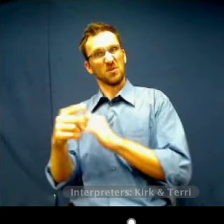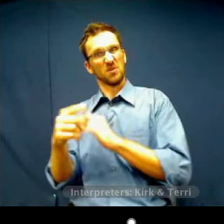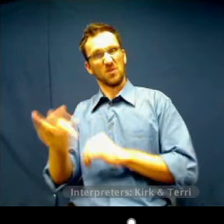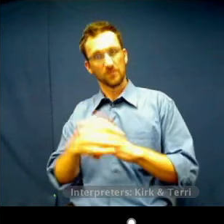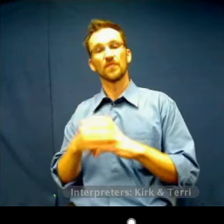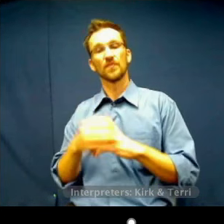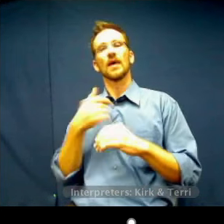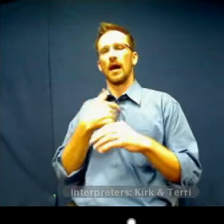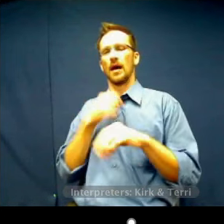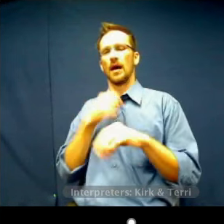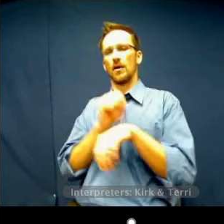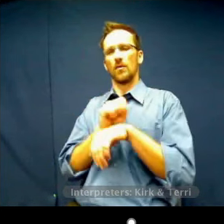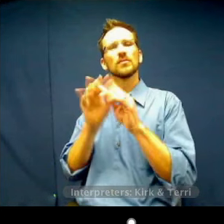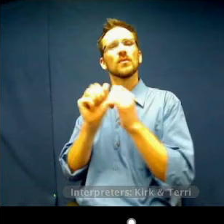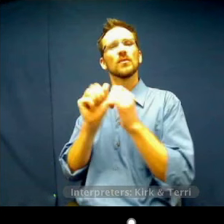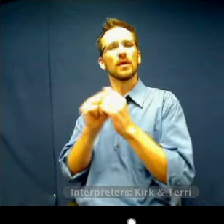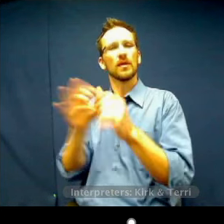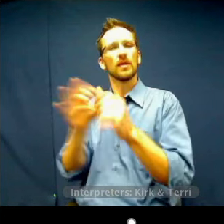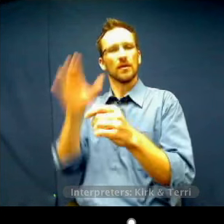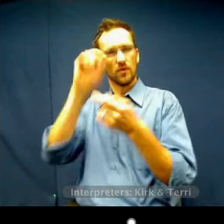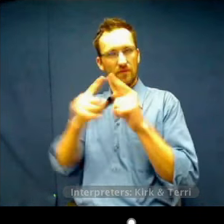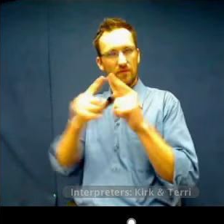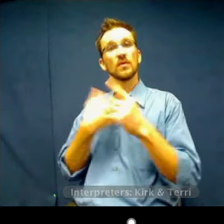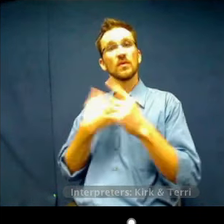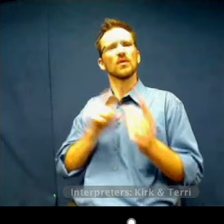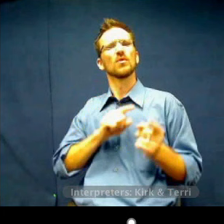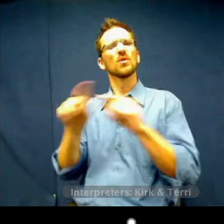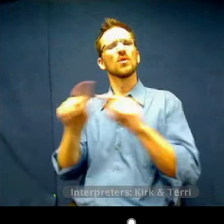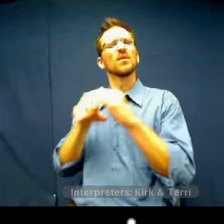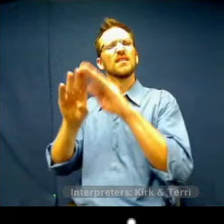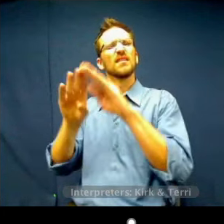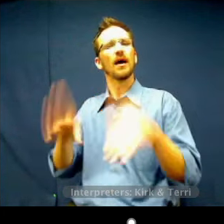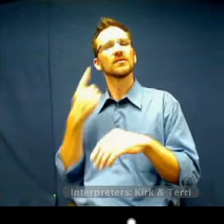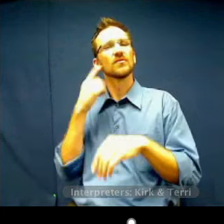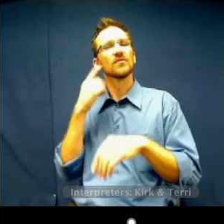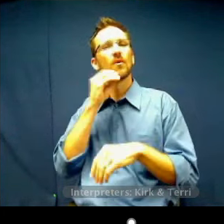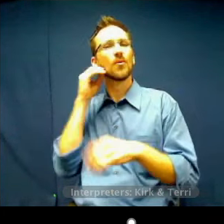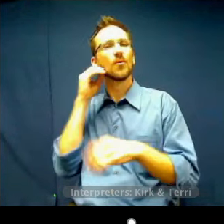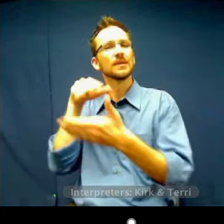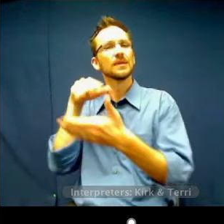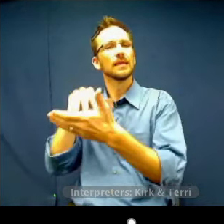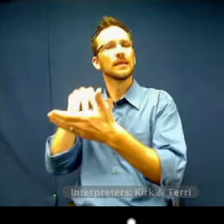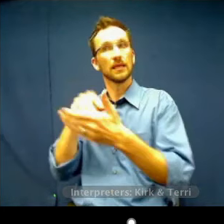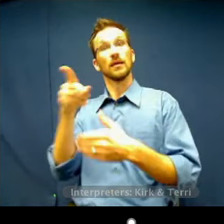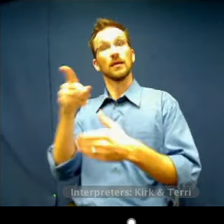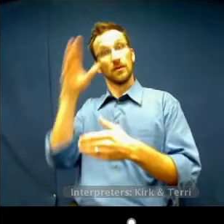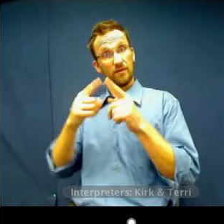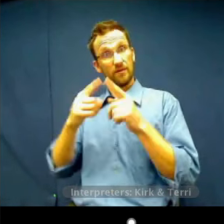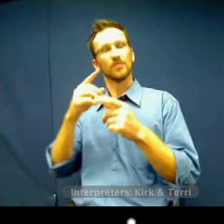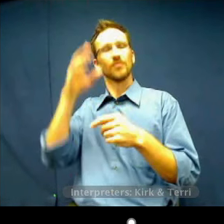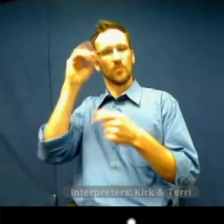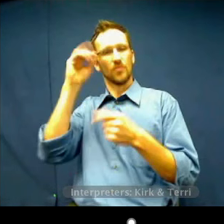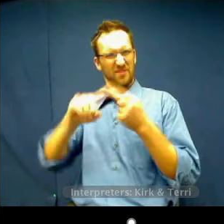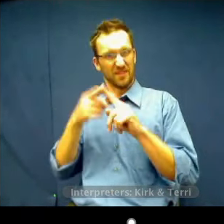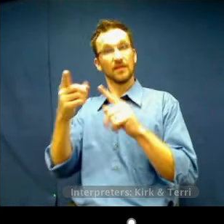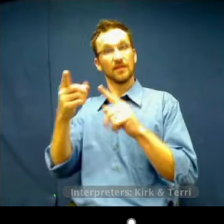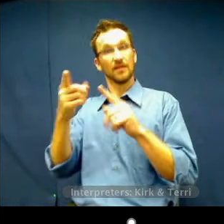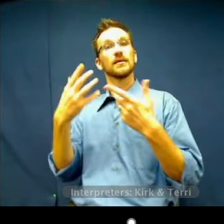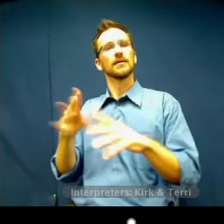study, and he lived with this very elderly man. And it came to light that he thought this man